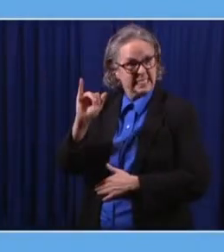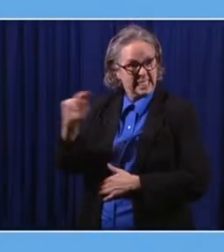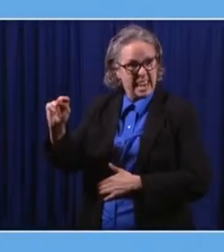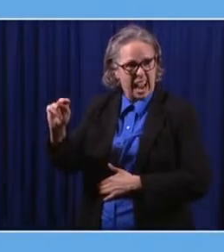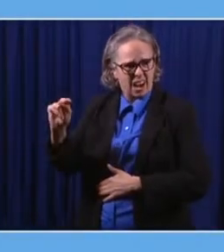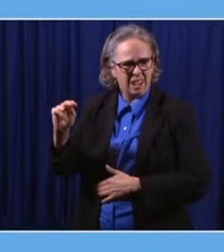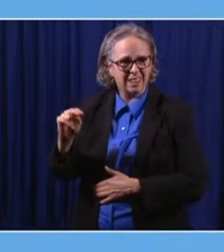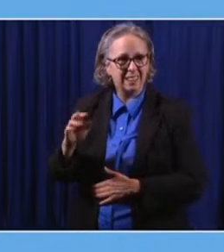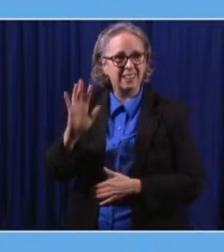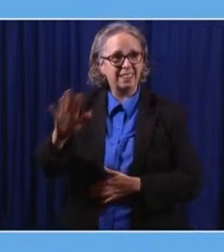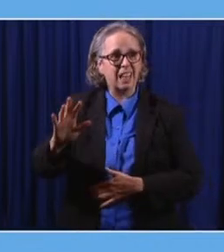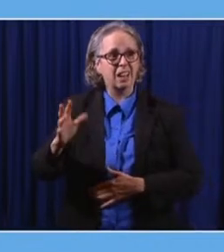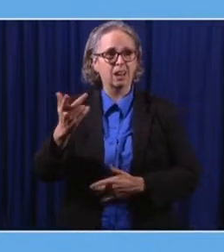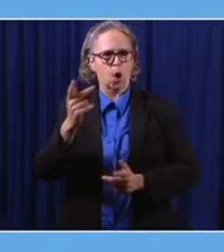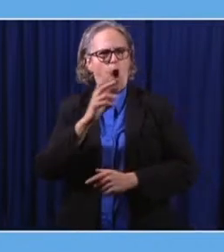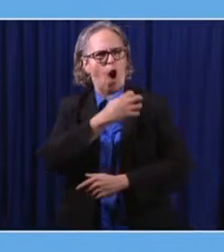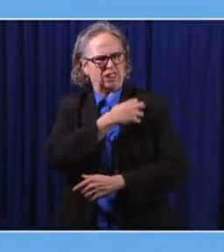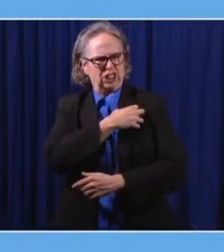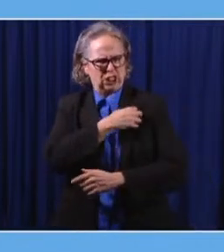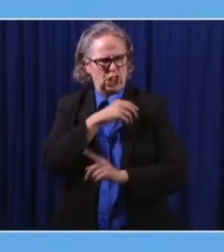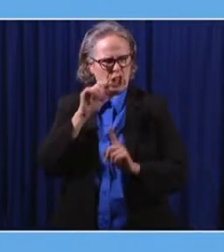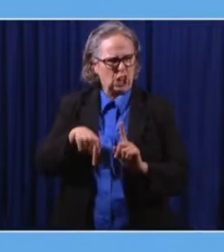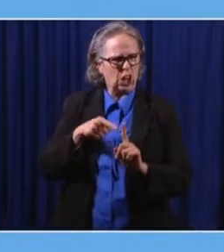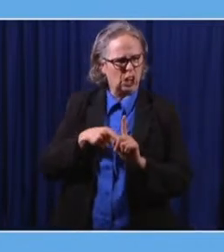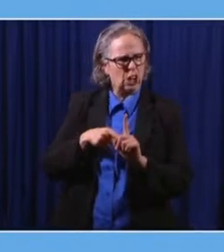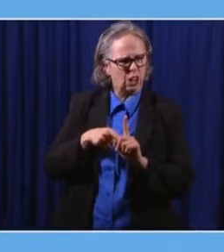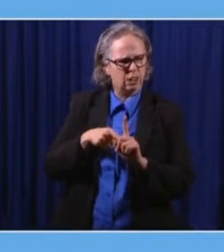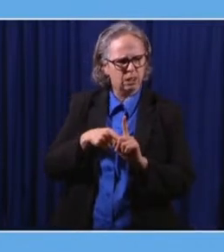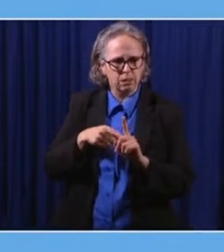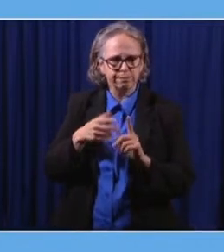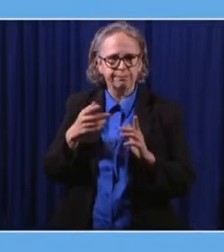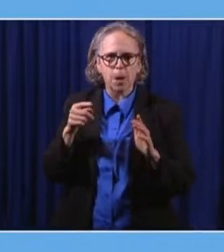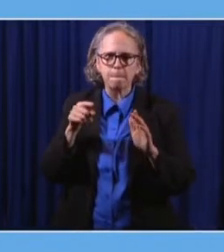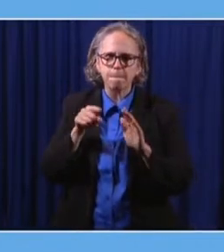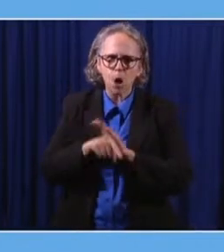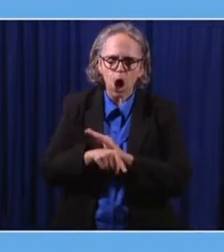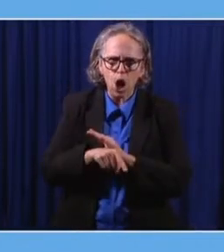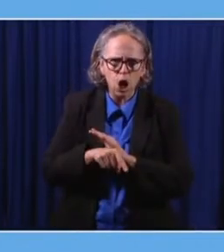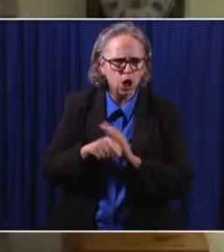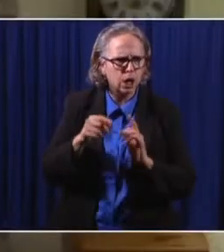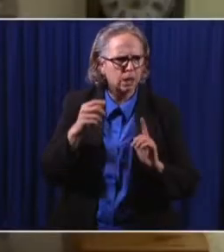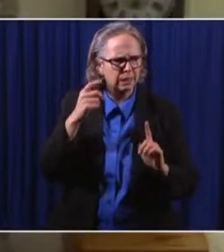officer and murder suspect shot as police chase ends in Mason.